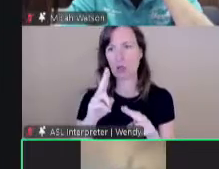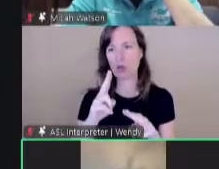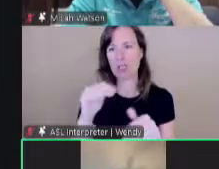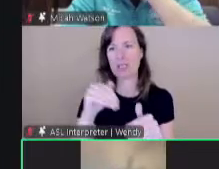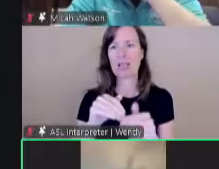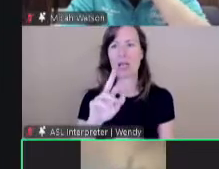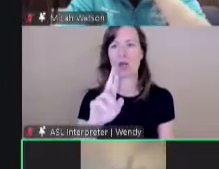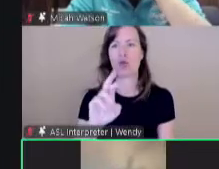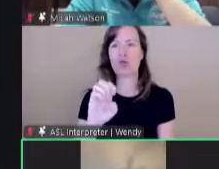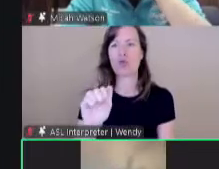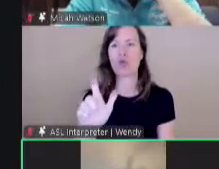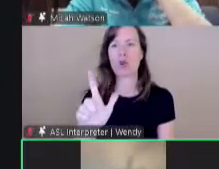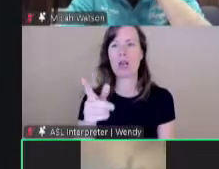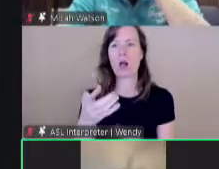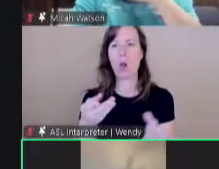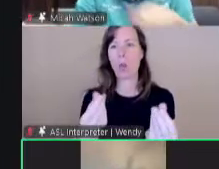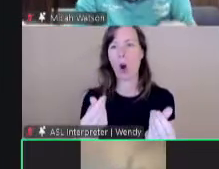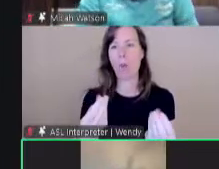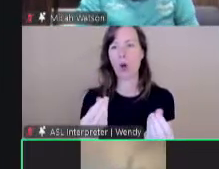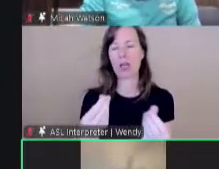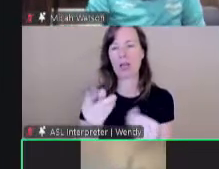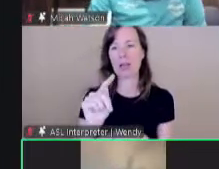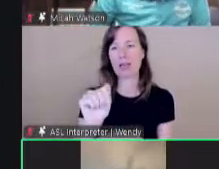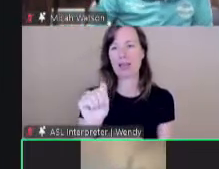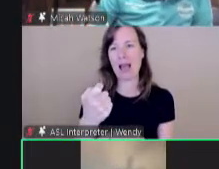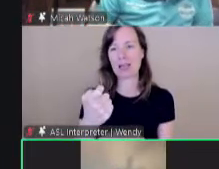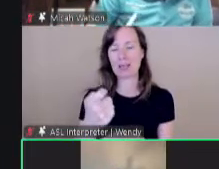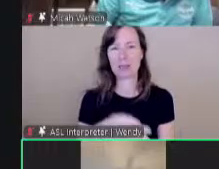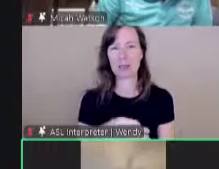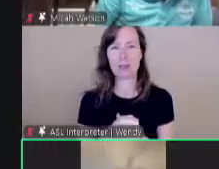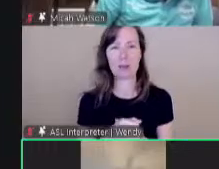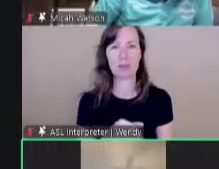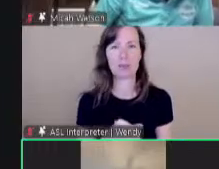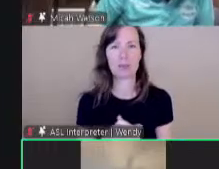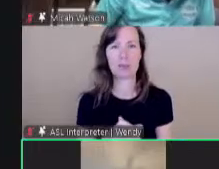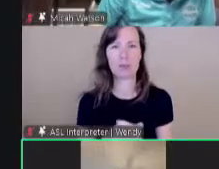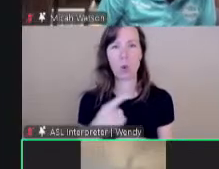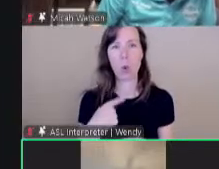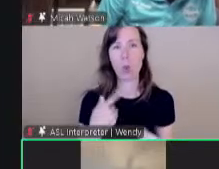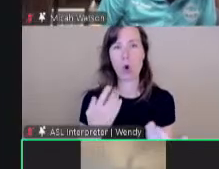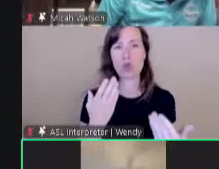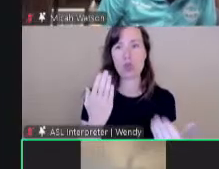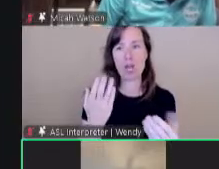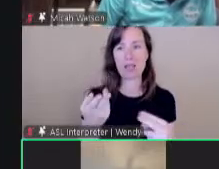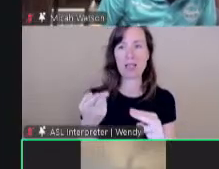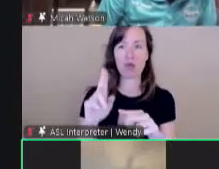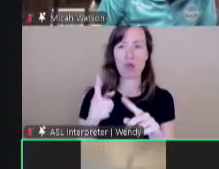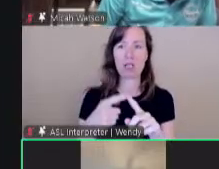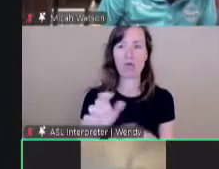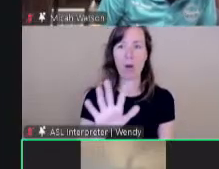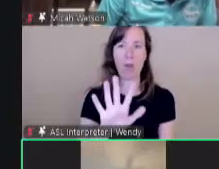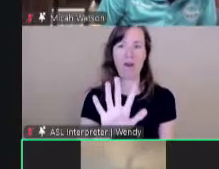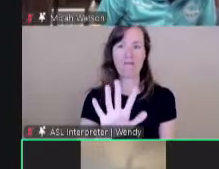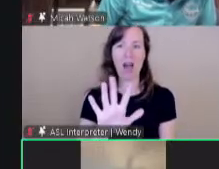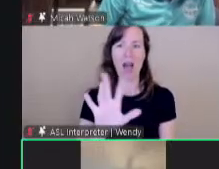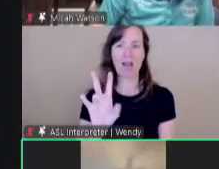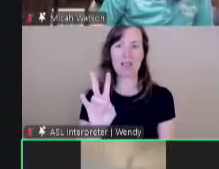property taxes. So we're suggesting going from 5,799 to